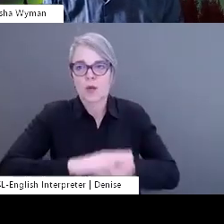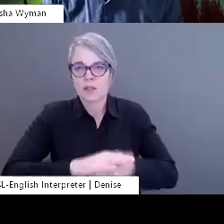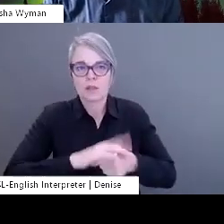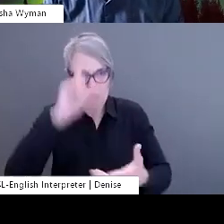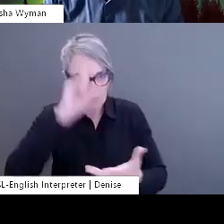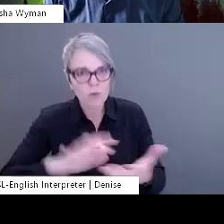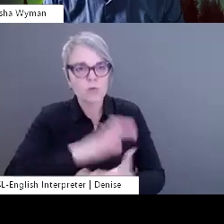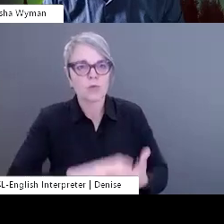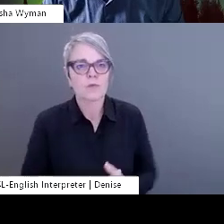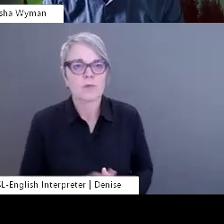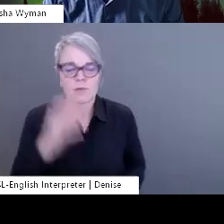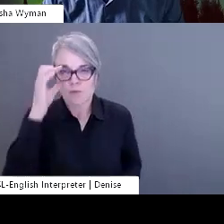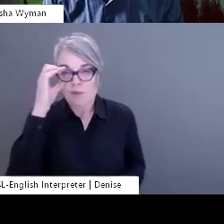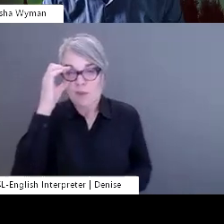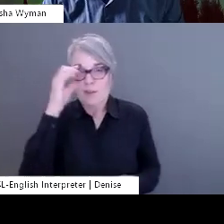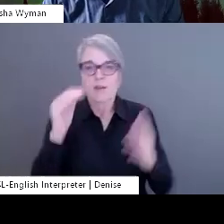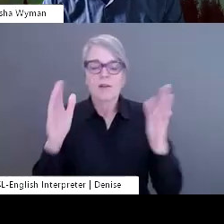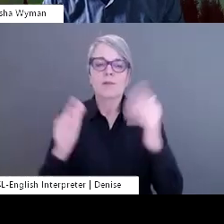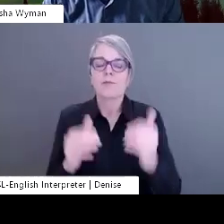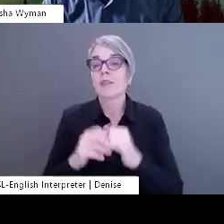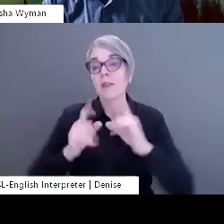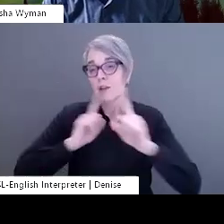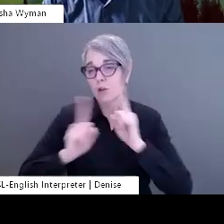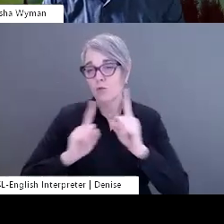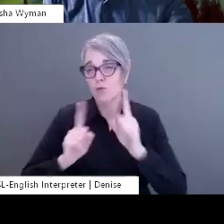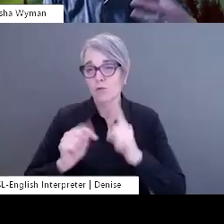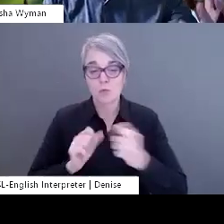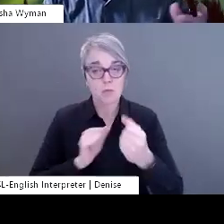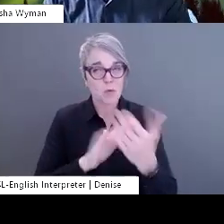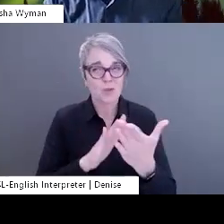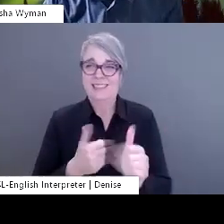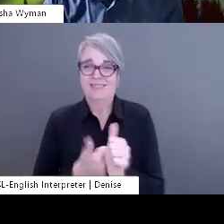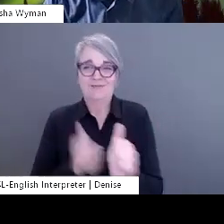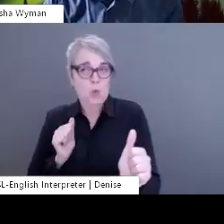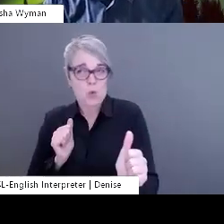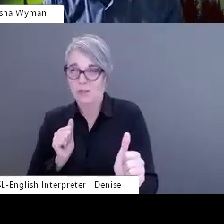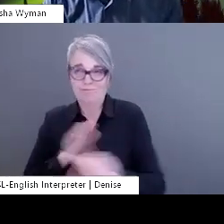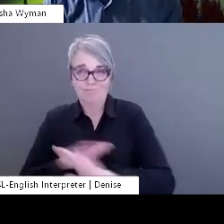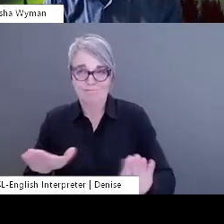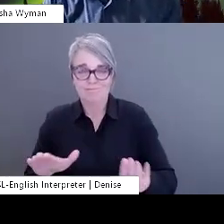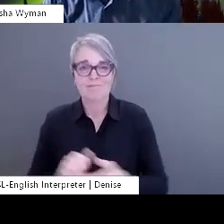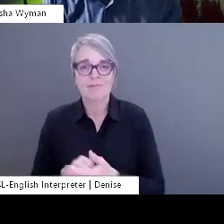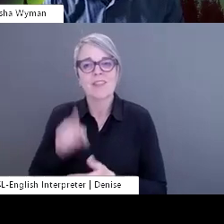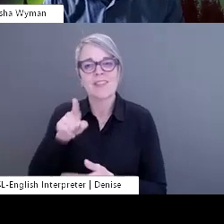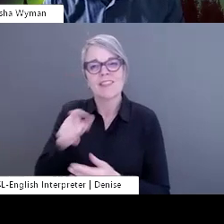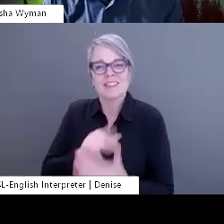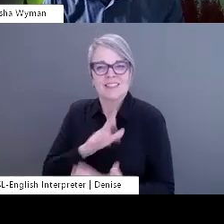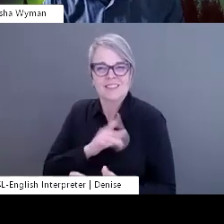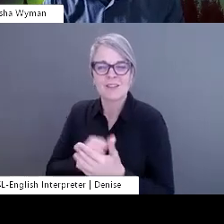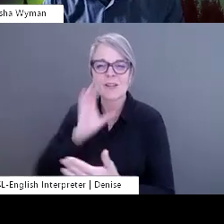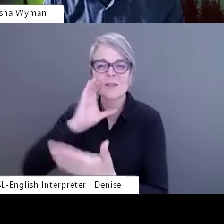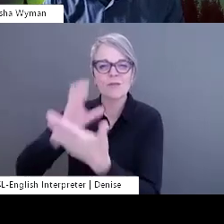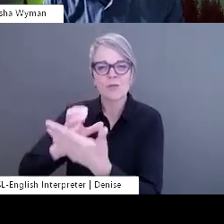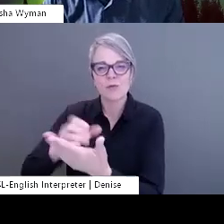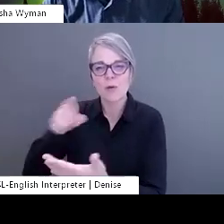And then interview practices to avoid. This is a great image from a new older adult interviewing guidelines that was